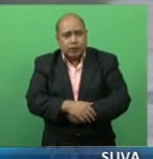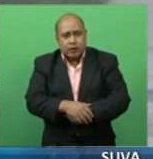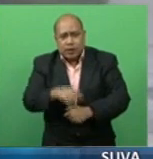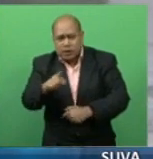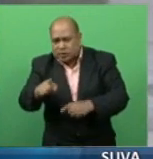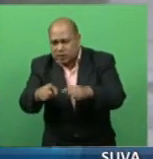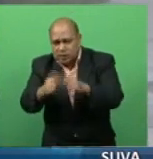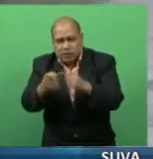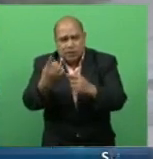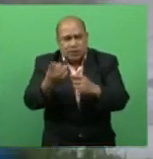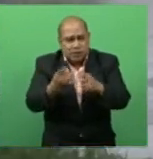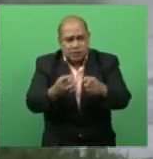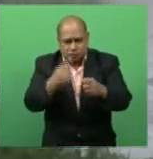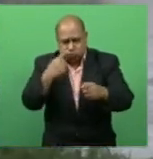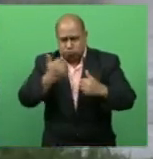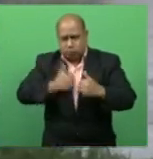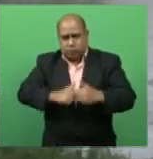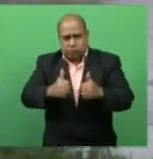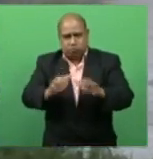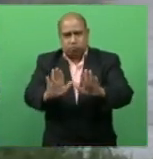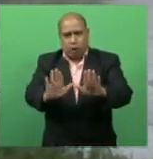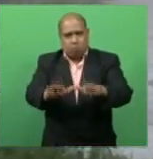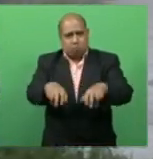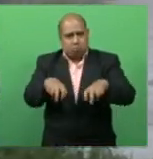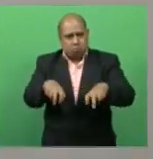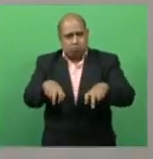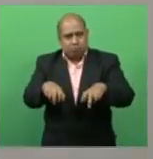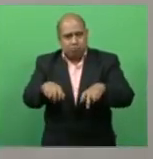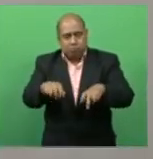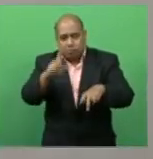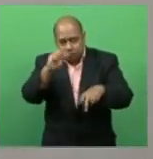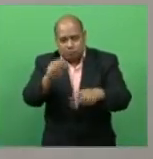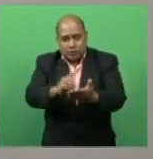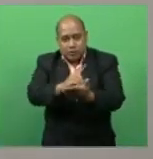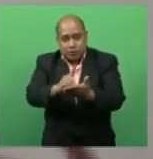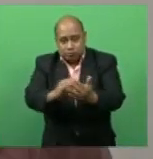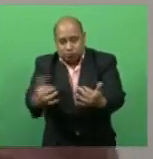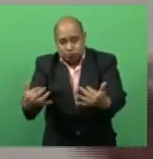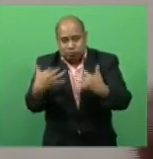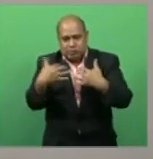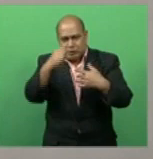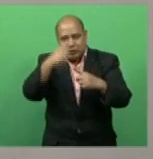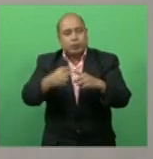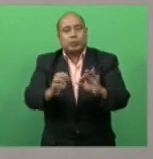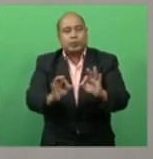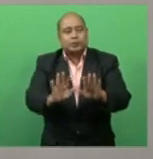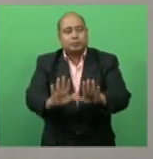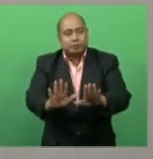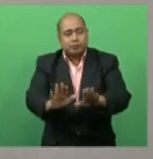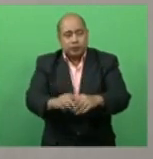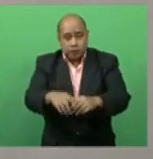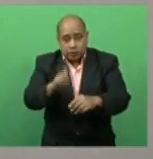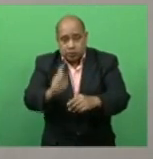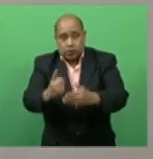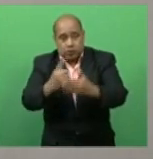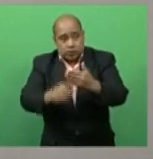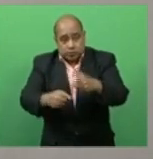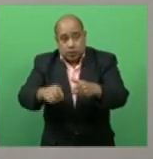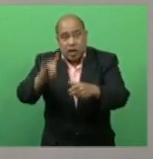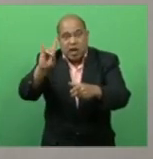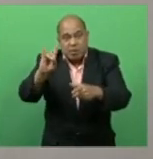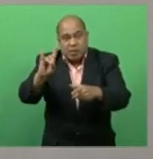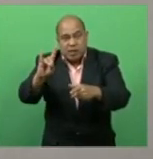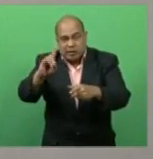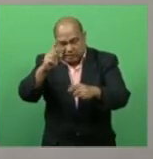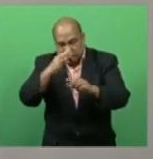from in order to prevent any disease outbreaks. There's cases of leptospirosis going around now. When